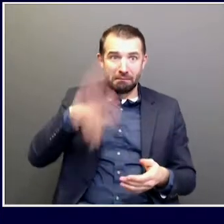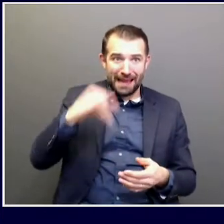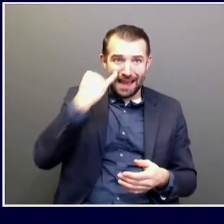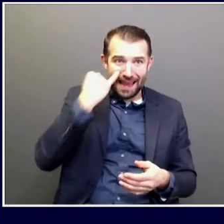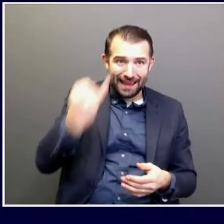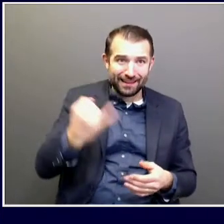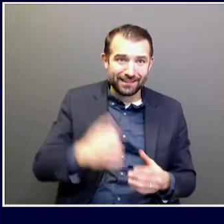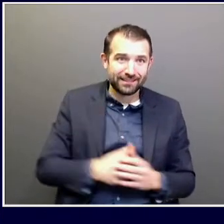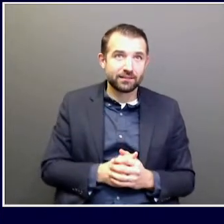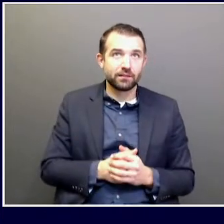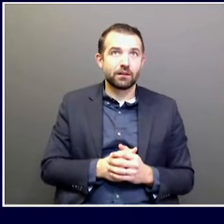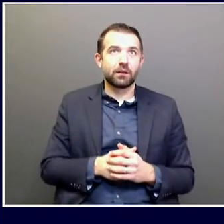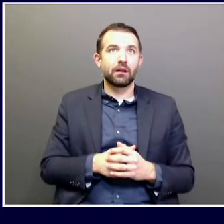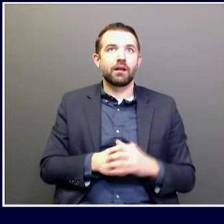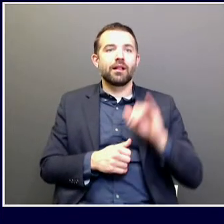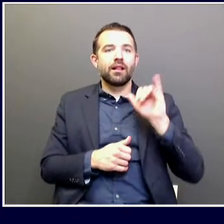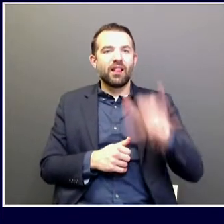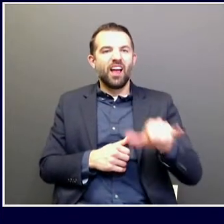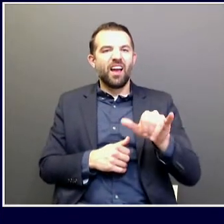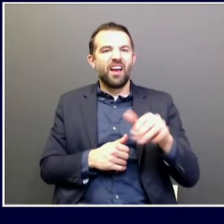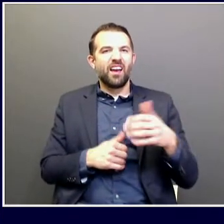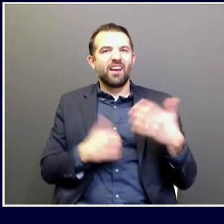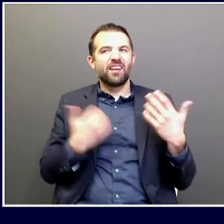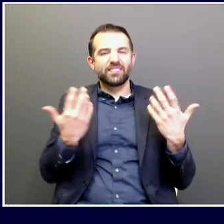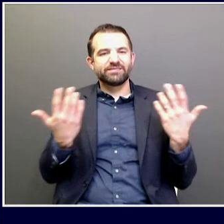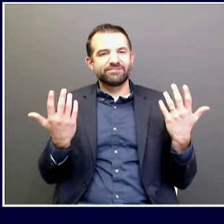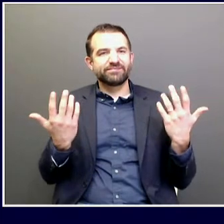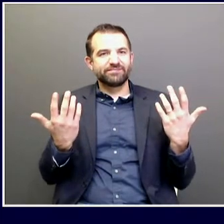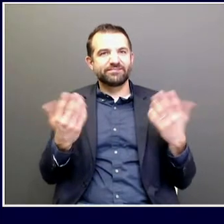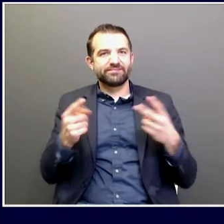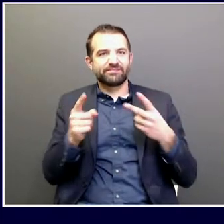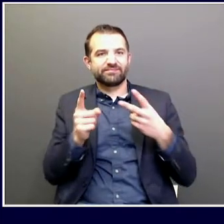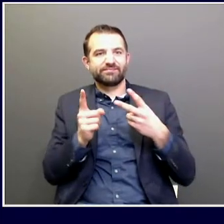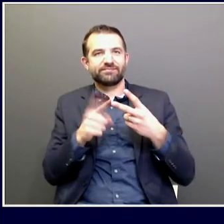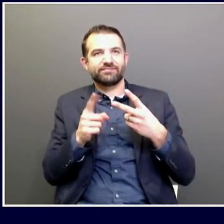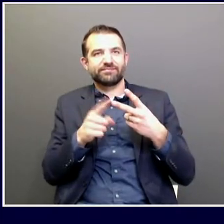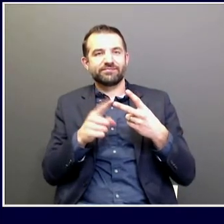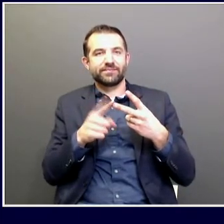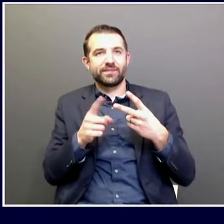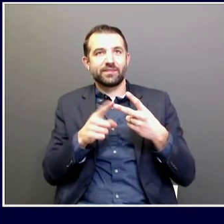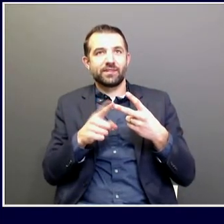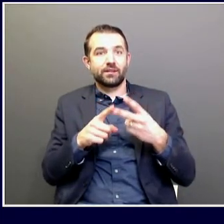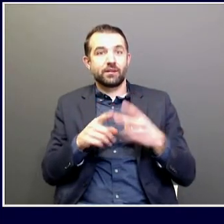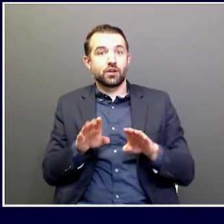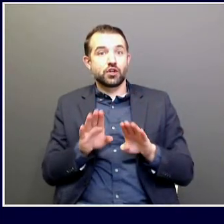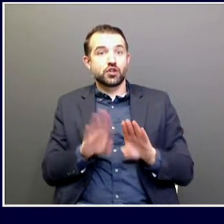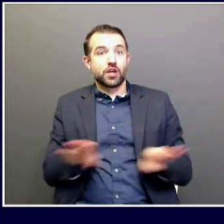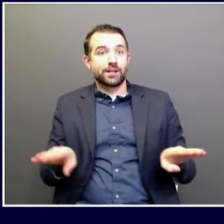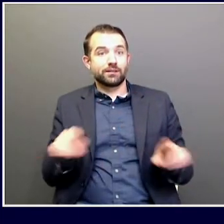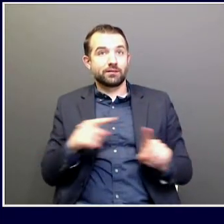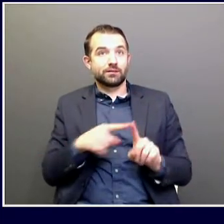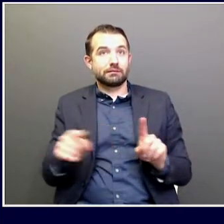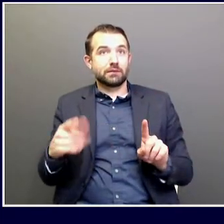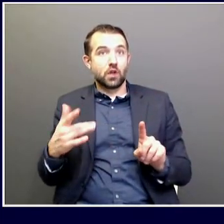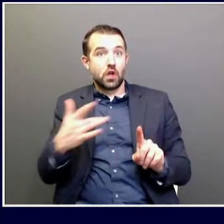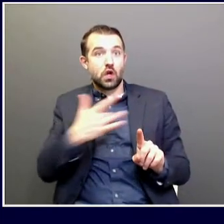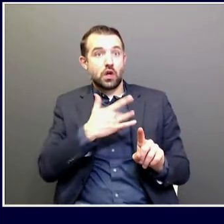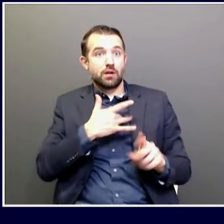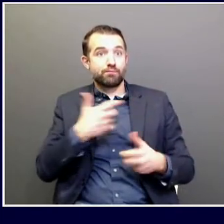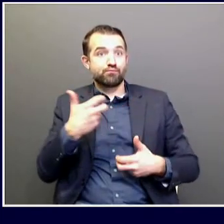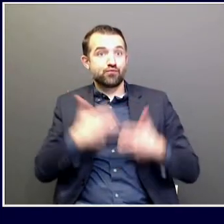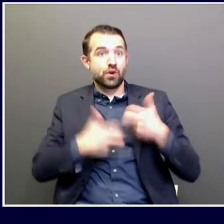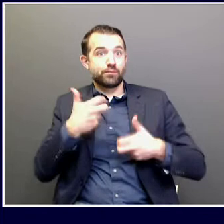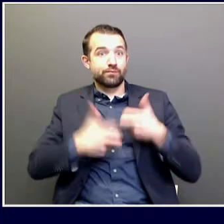what I thought, Doctor. My last question, there have also been reports of children developing a heart condition known as myocarditis following